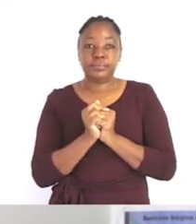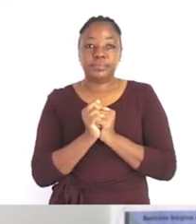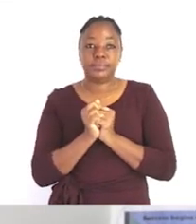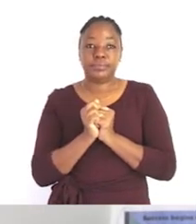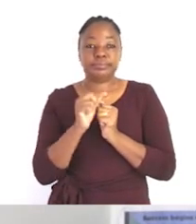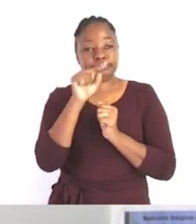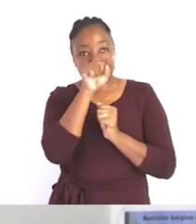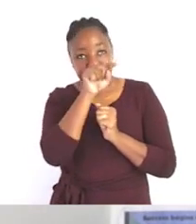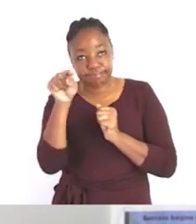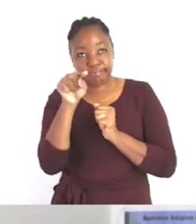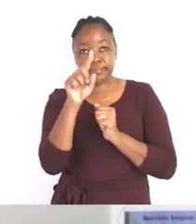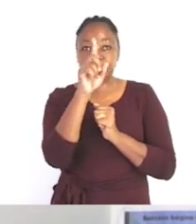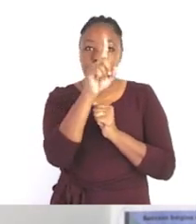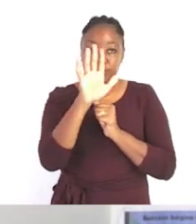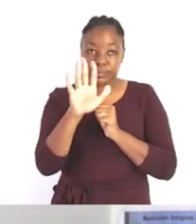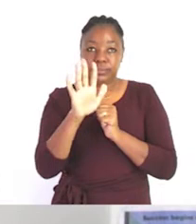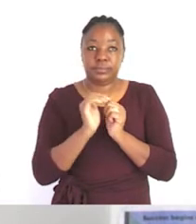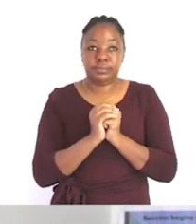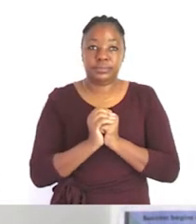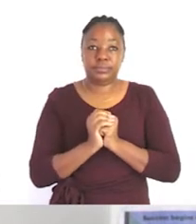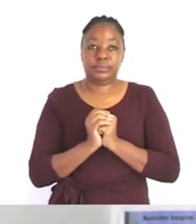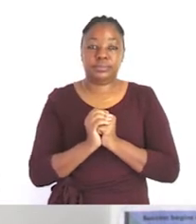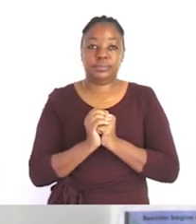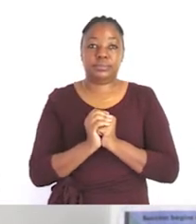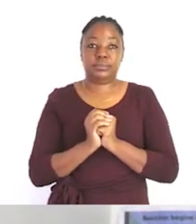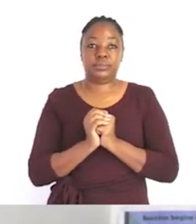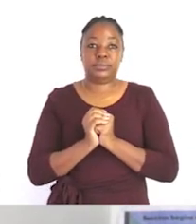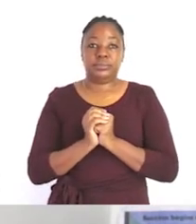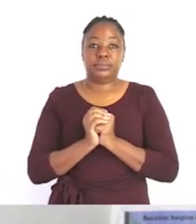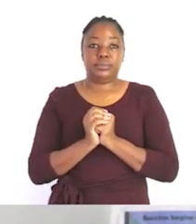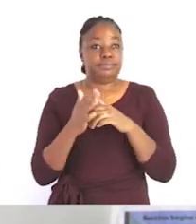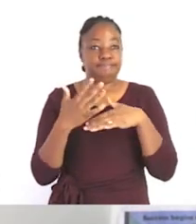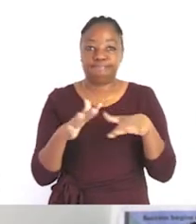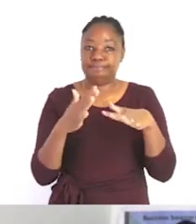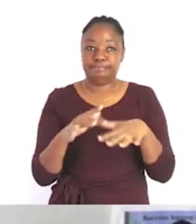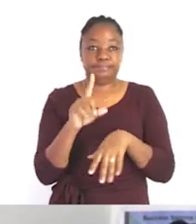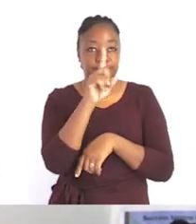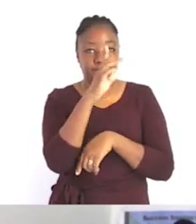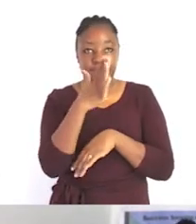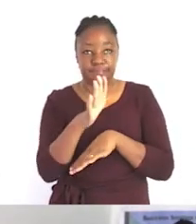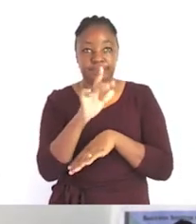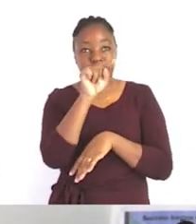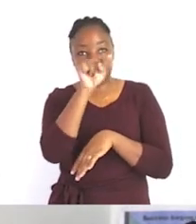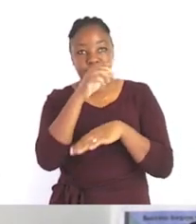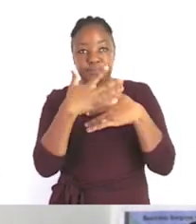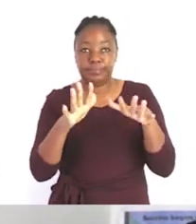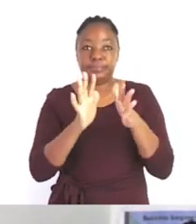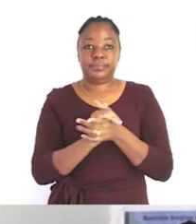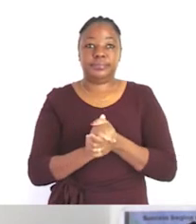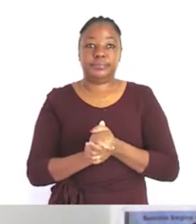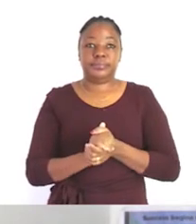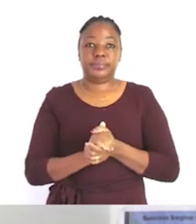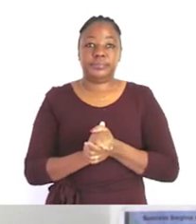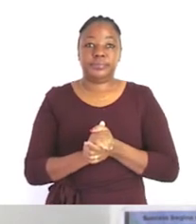and cancel the number 15 so that we don't use it again. The next number we're going to take a